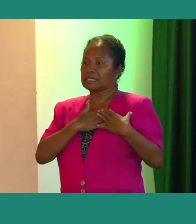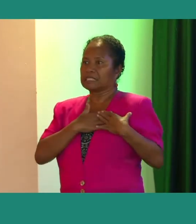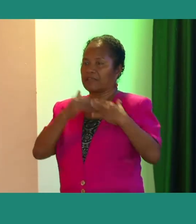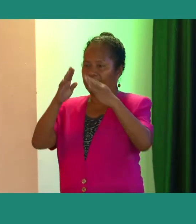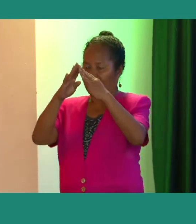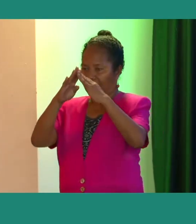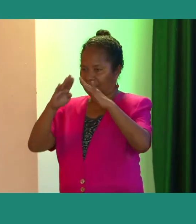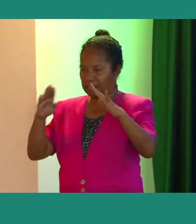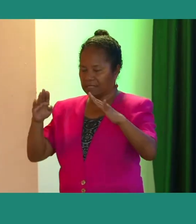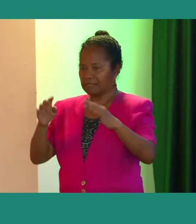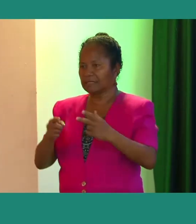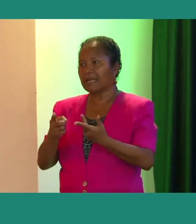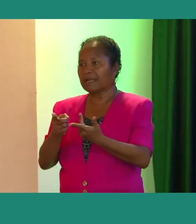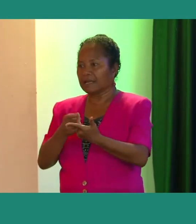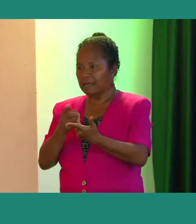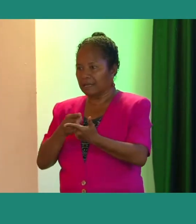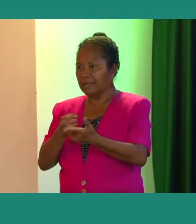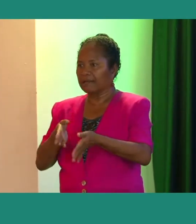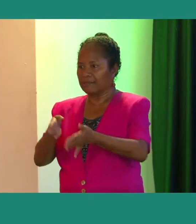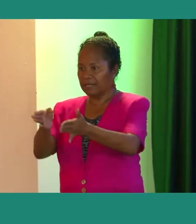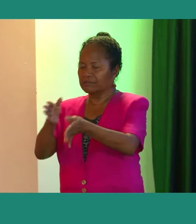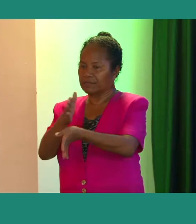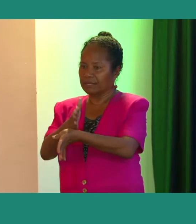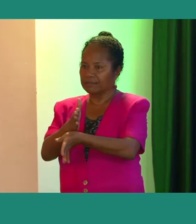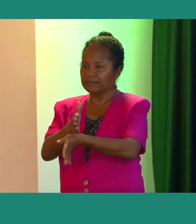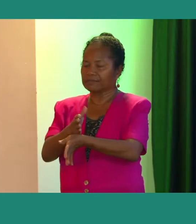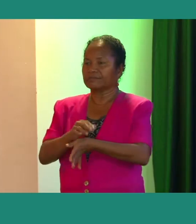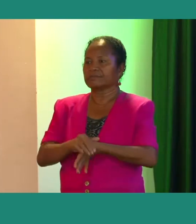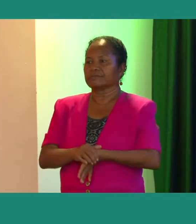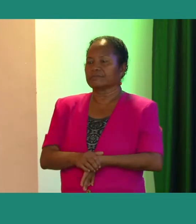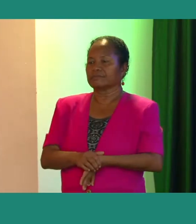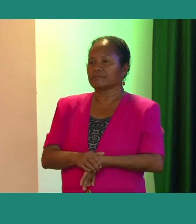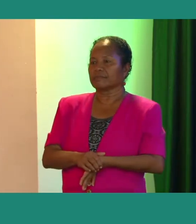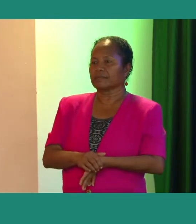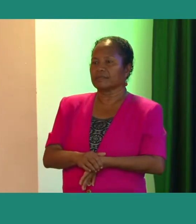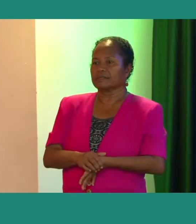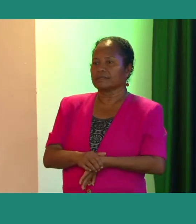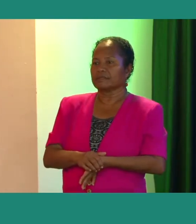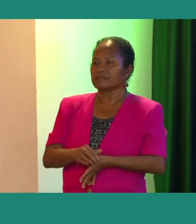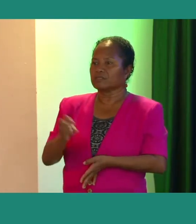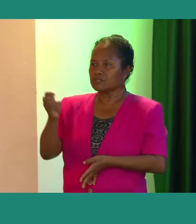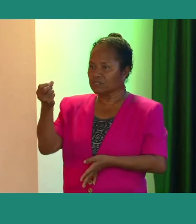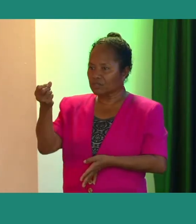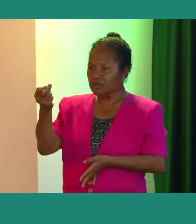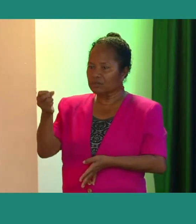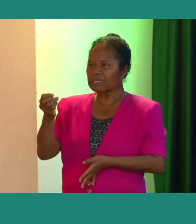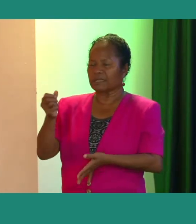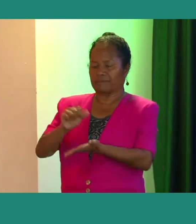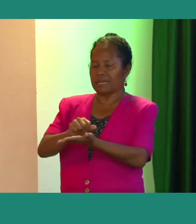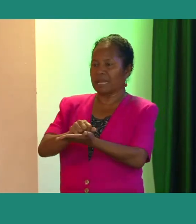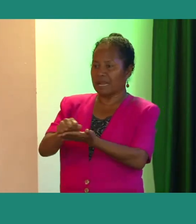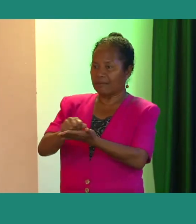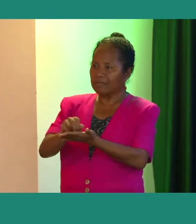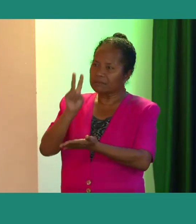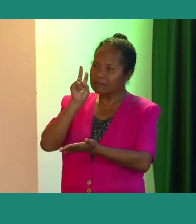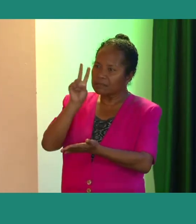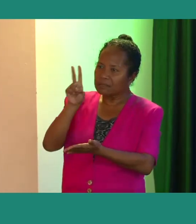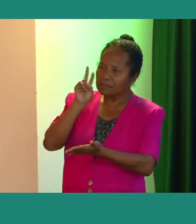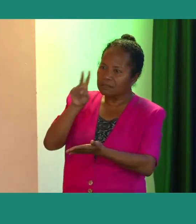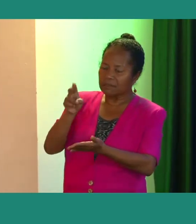referral pathways as well. So those figures actually are showing a change